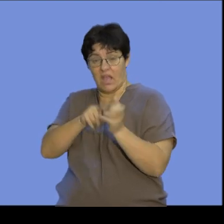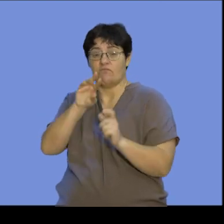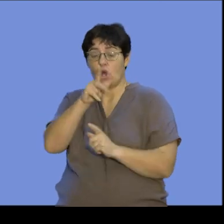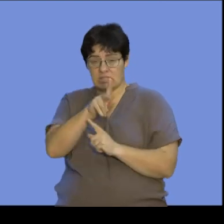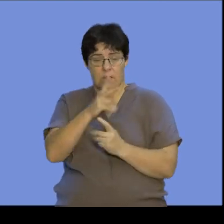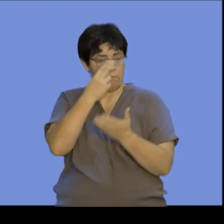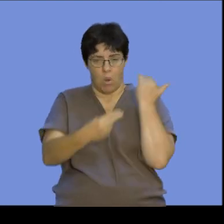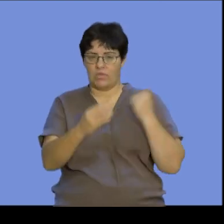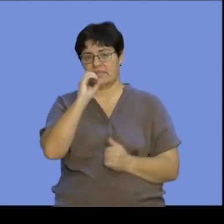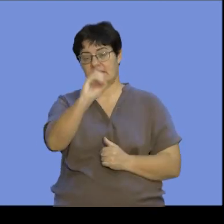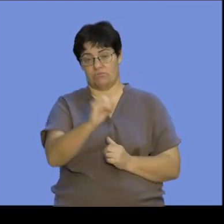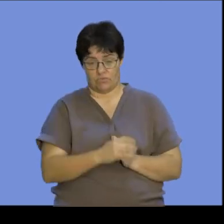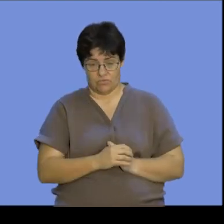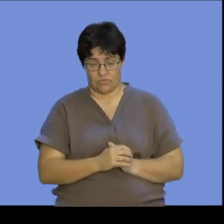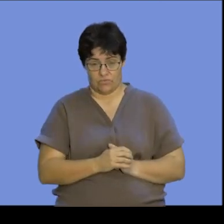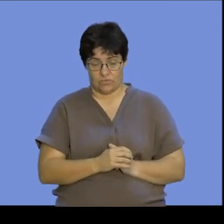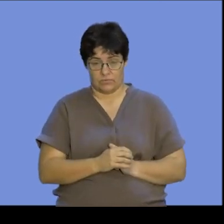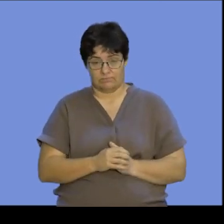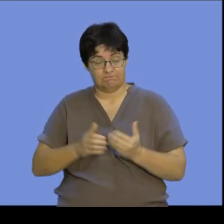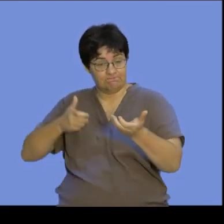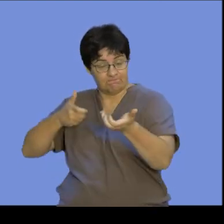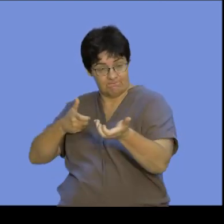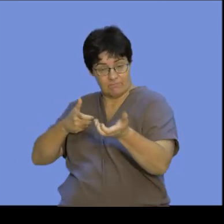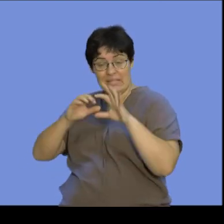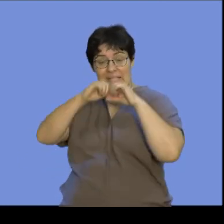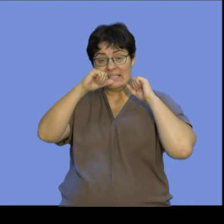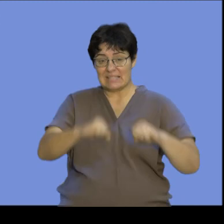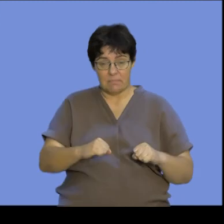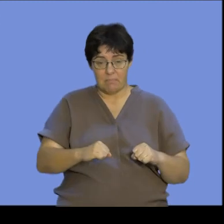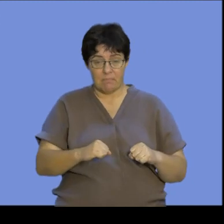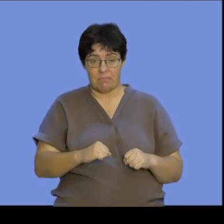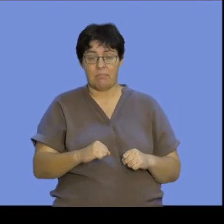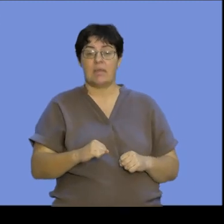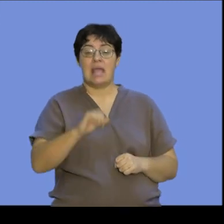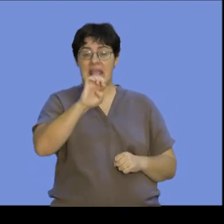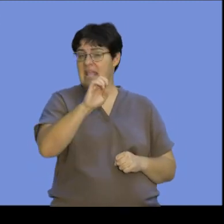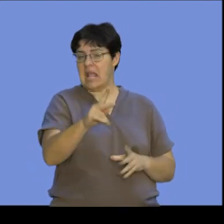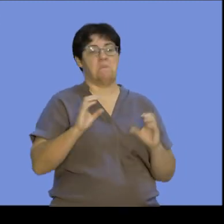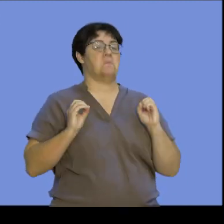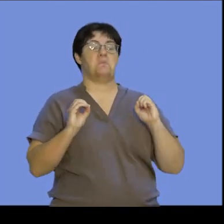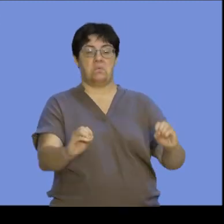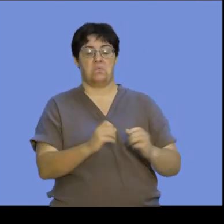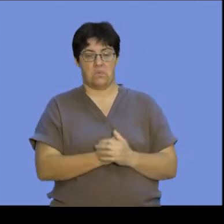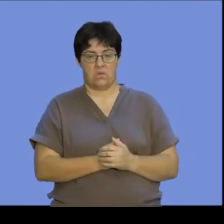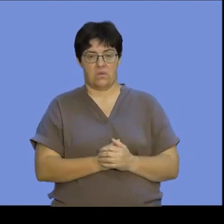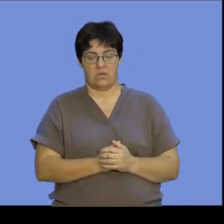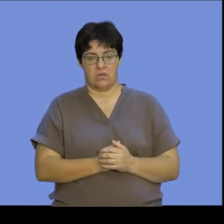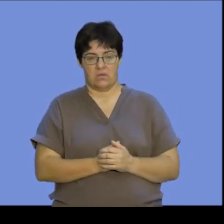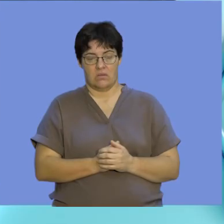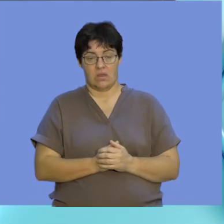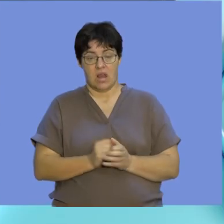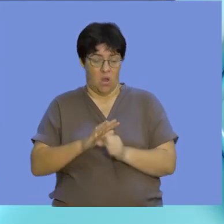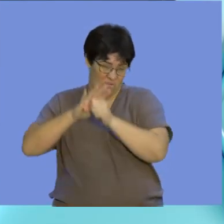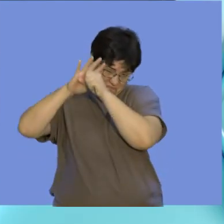So at the moment, this system has no kinetic energy. If I now exert a force on